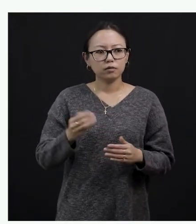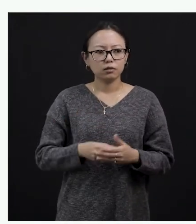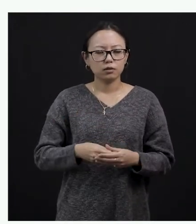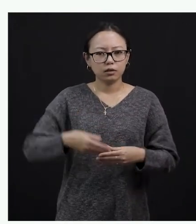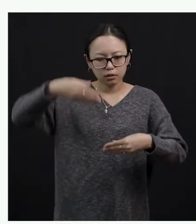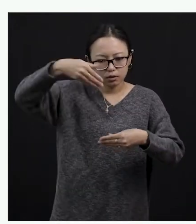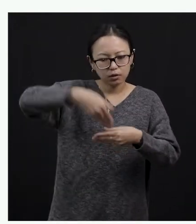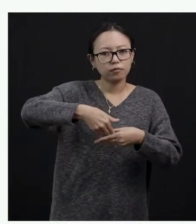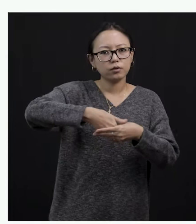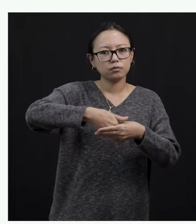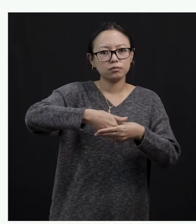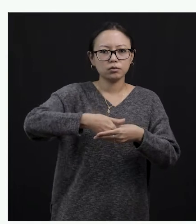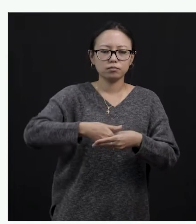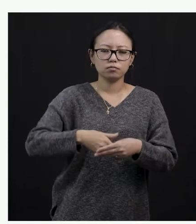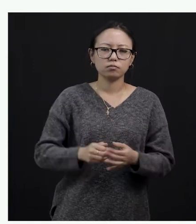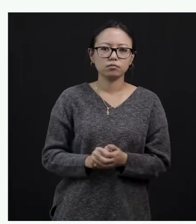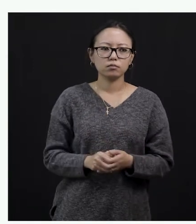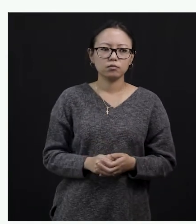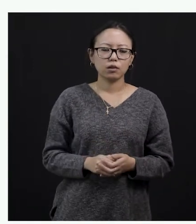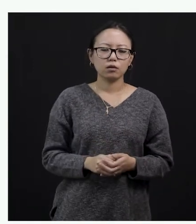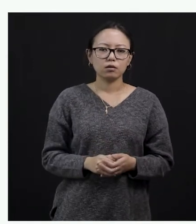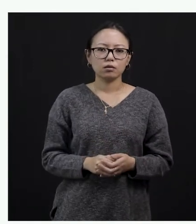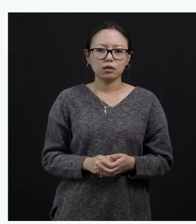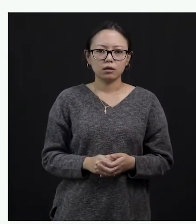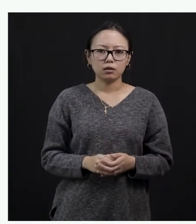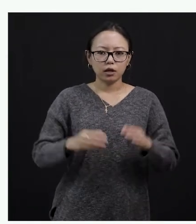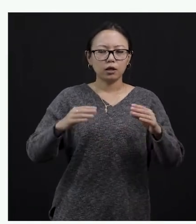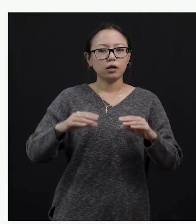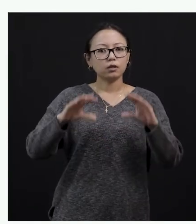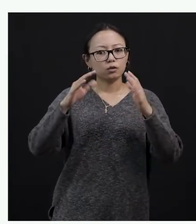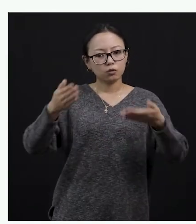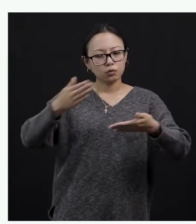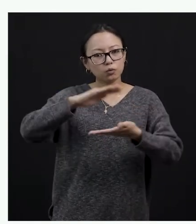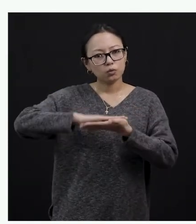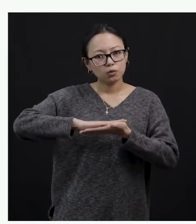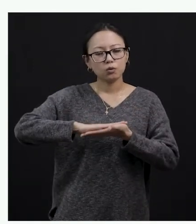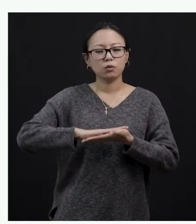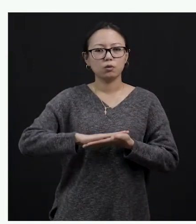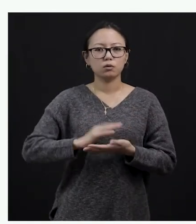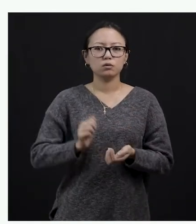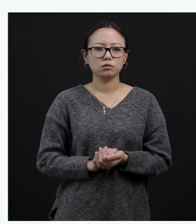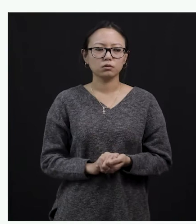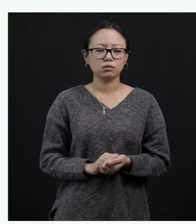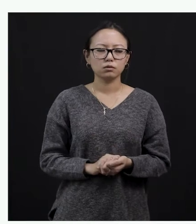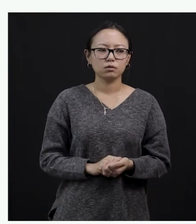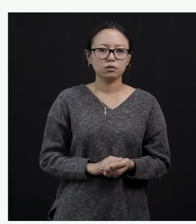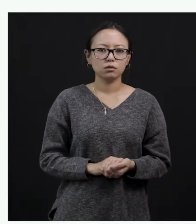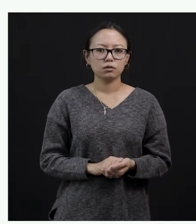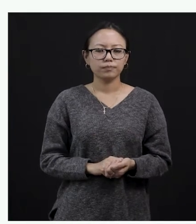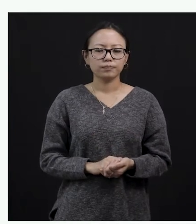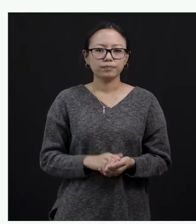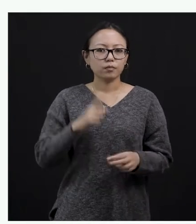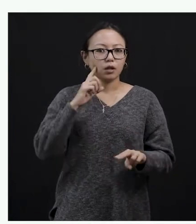it nicely so that whenever it's traveling to another place, it will not come out or tear off, right? So you will seal